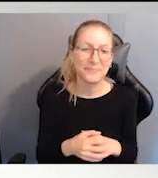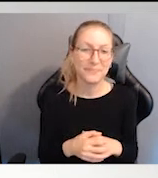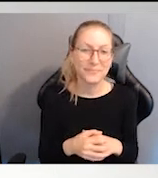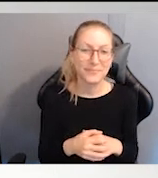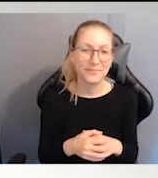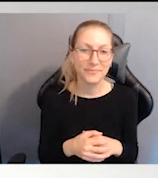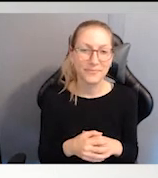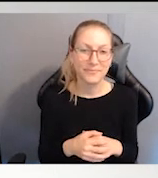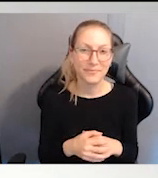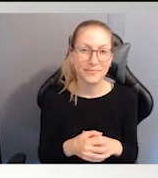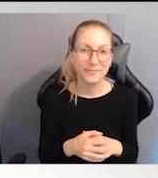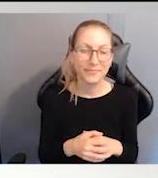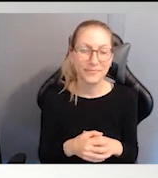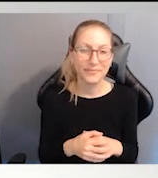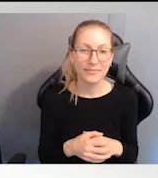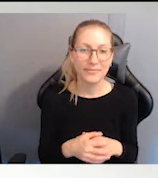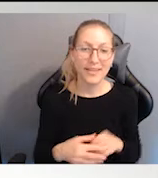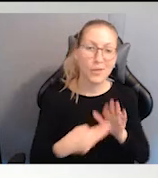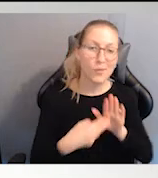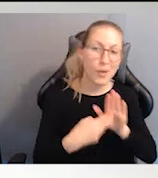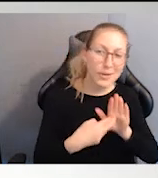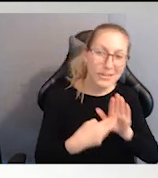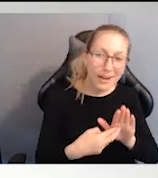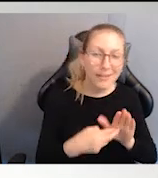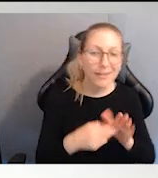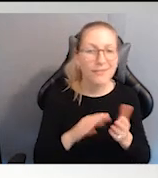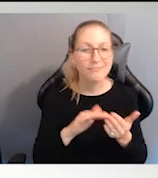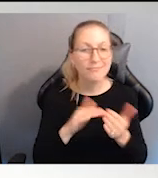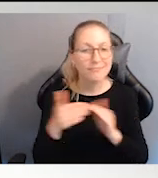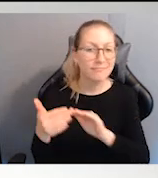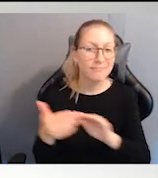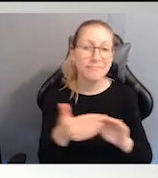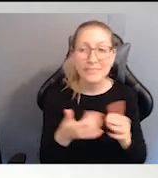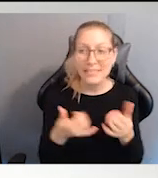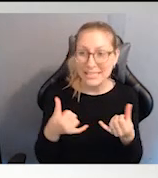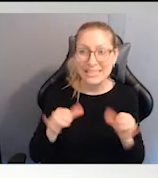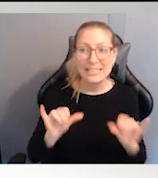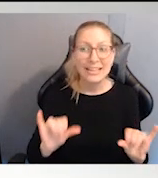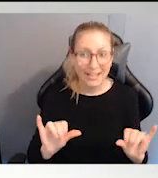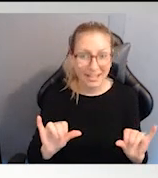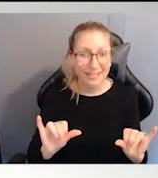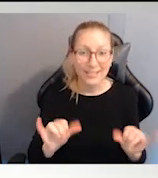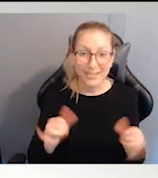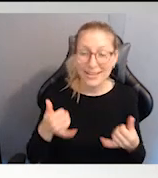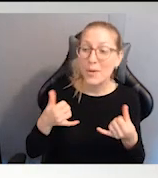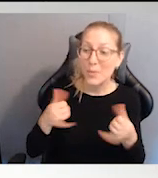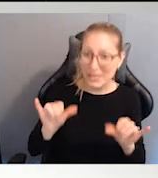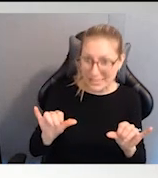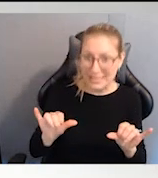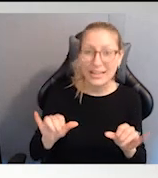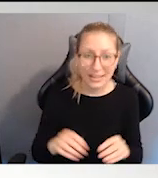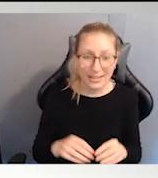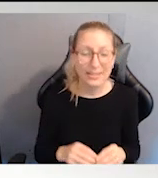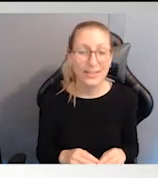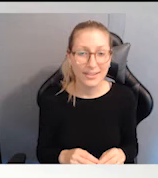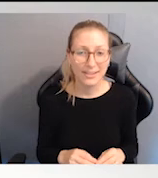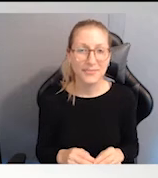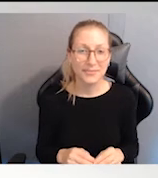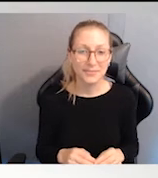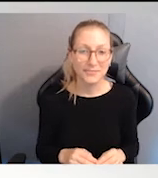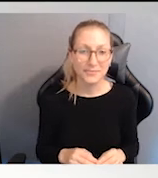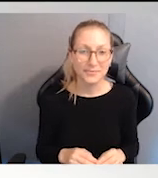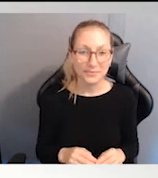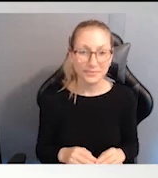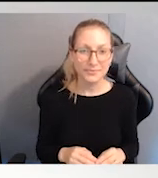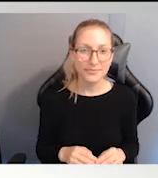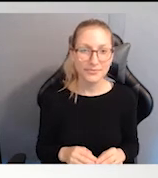we went with representatives in the community. We still do that, by the way. Yeah, and we still do that. And we